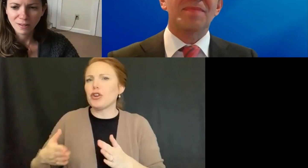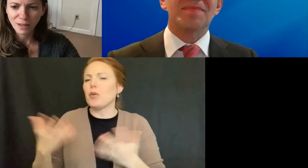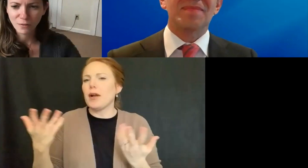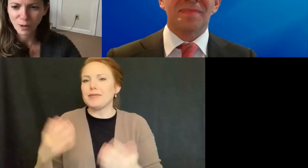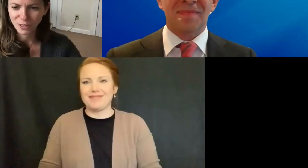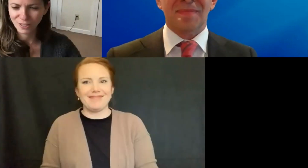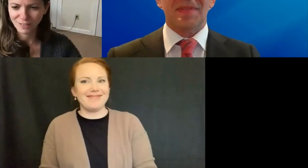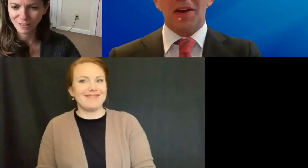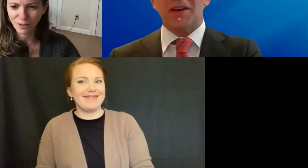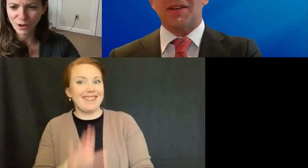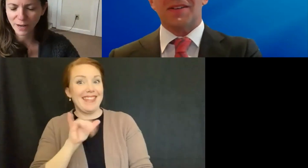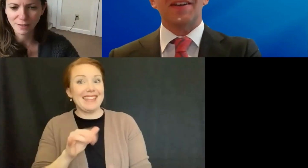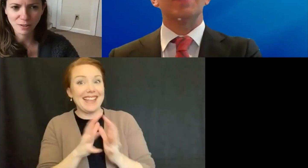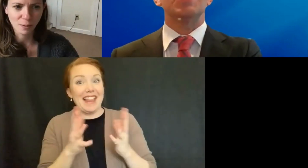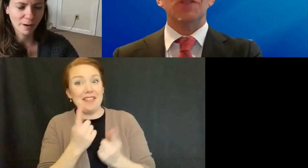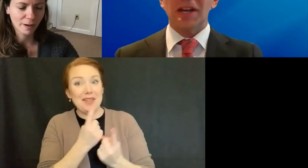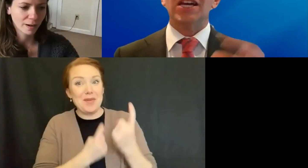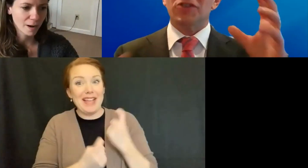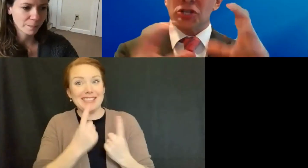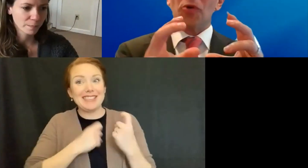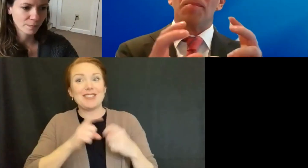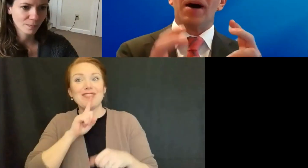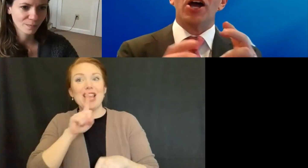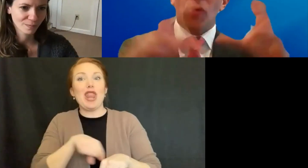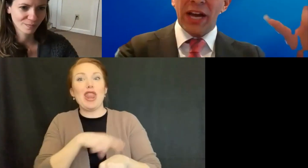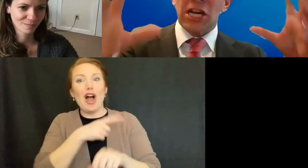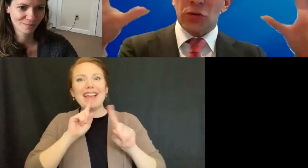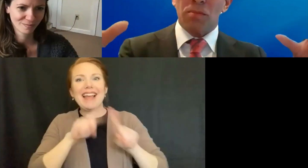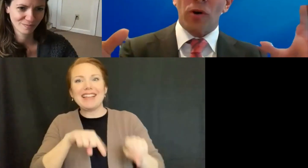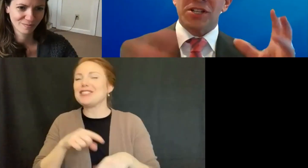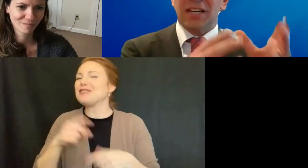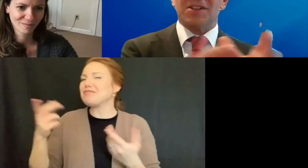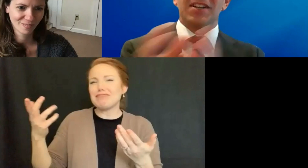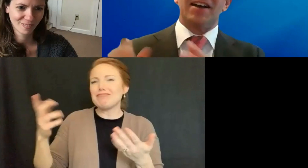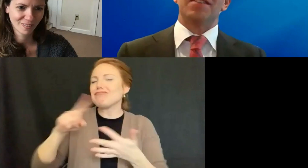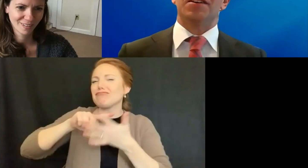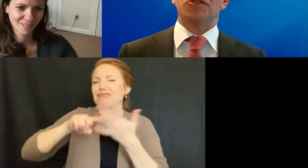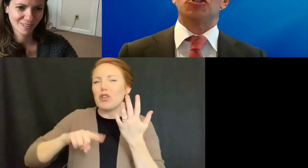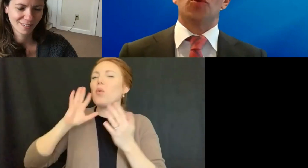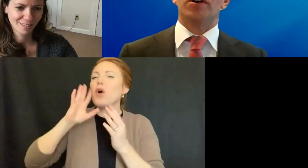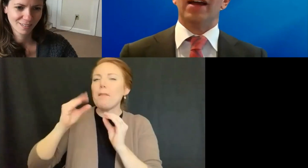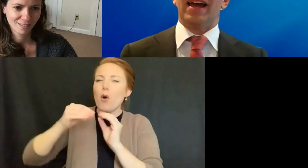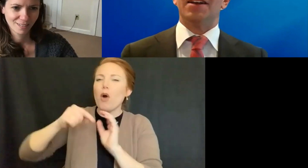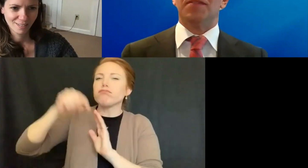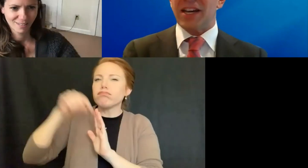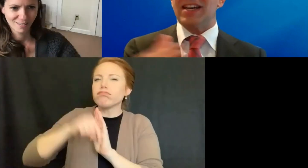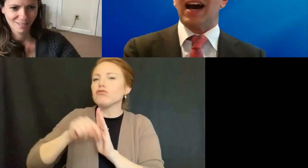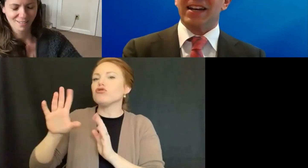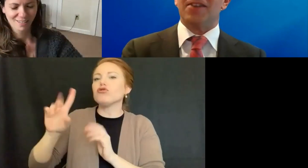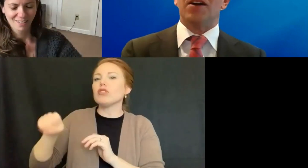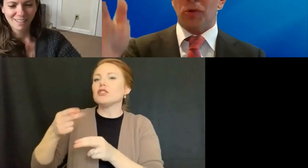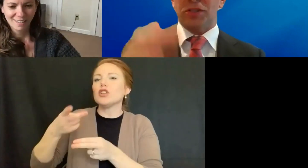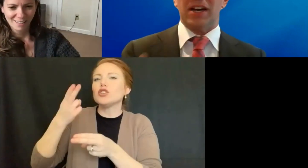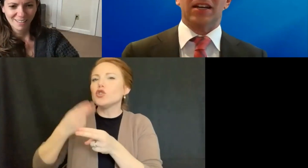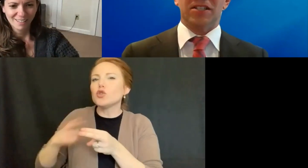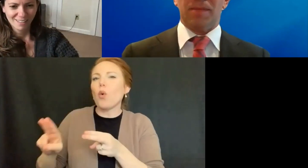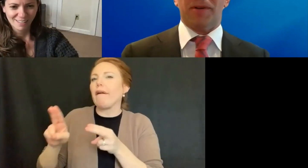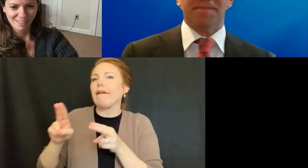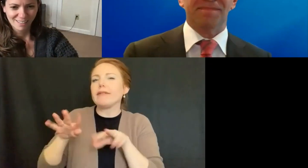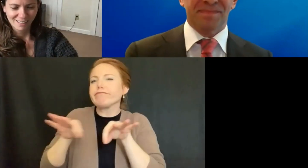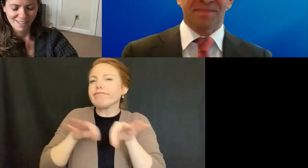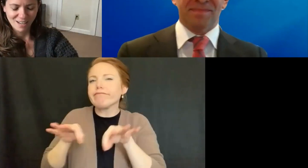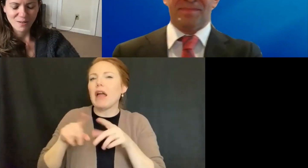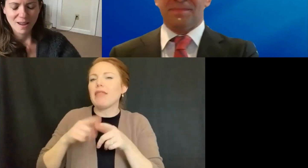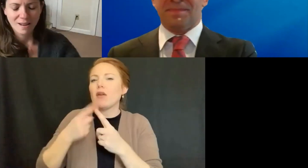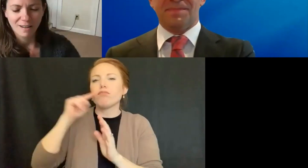Okay, that's a lot of questions and a long answer, but You can give a short bio. We'll get into it more. Just give us kind of the shorthand of how you got here, and we'll dig in